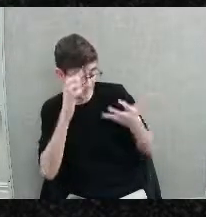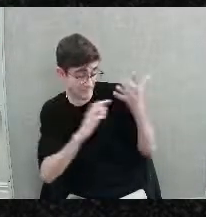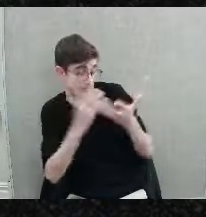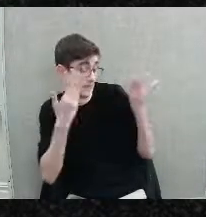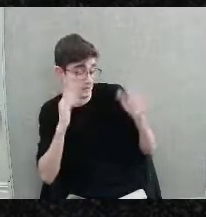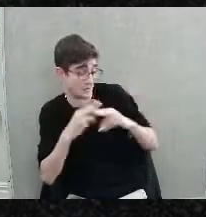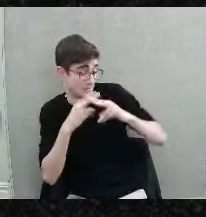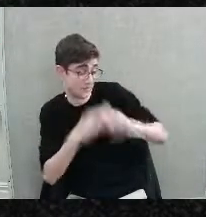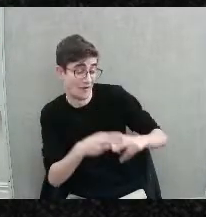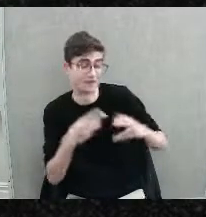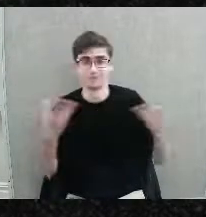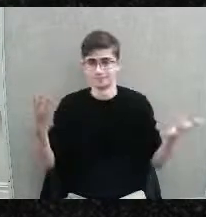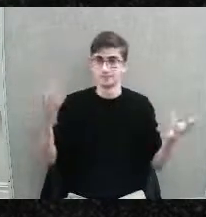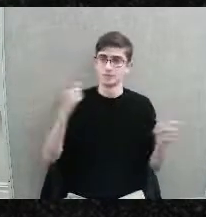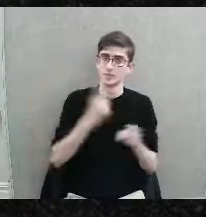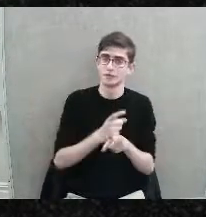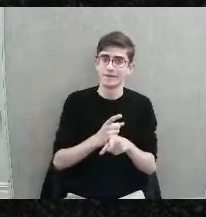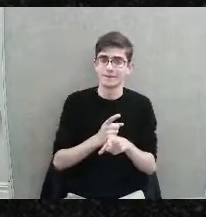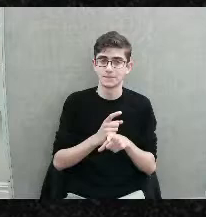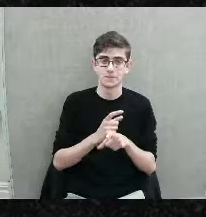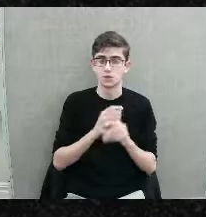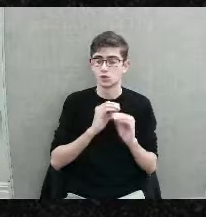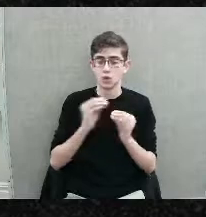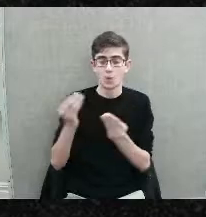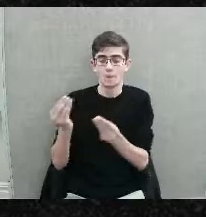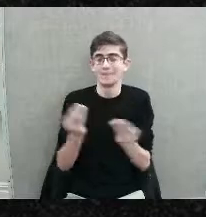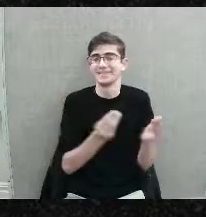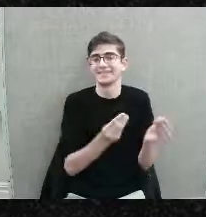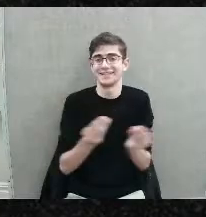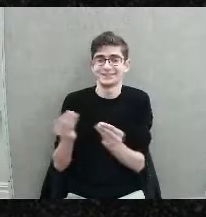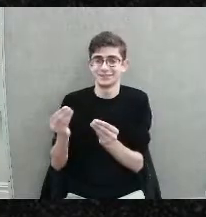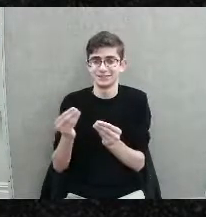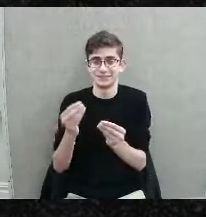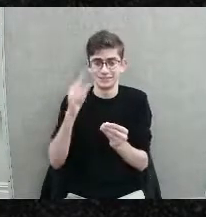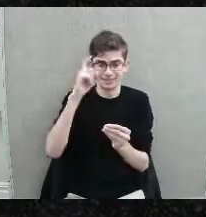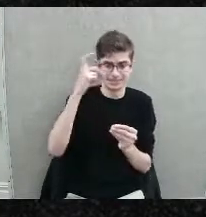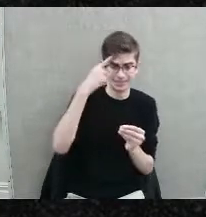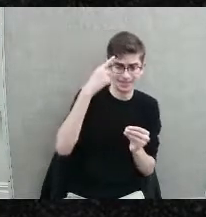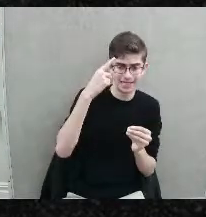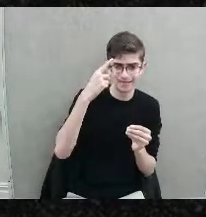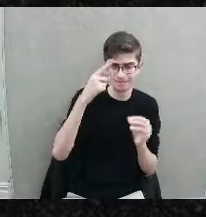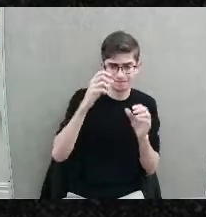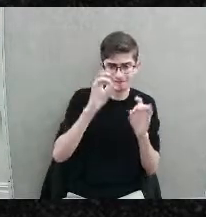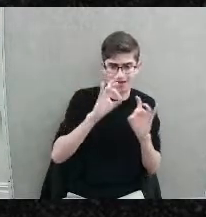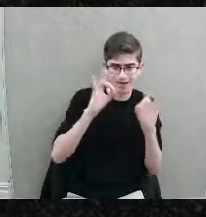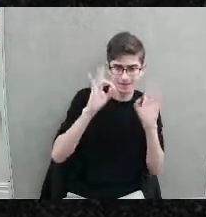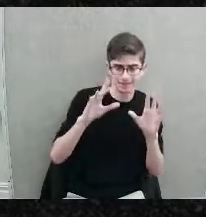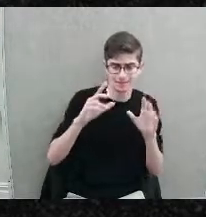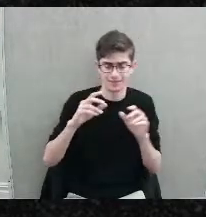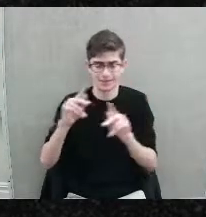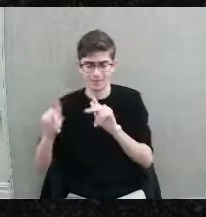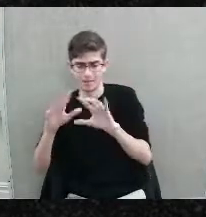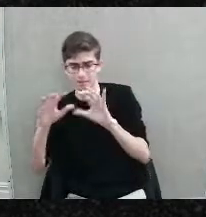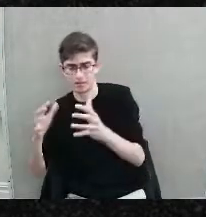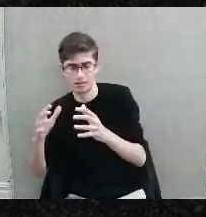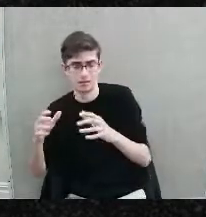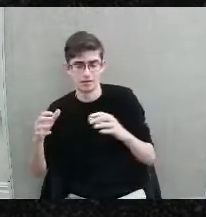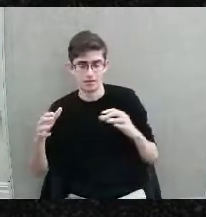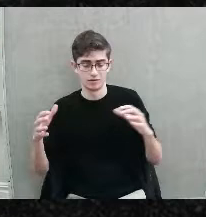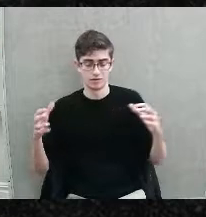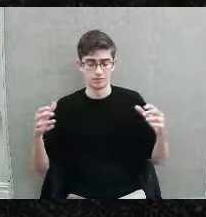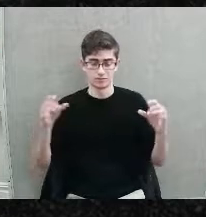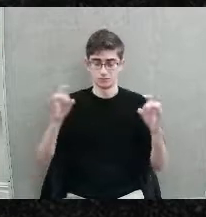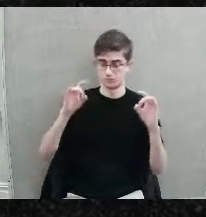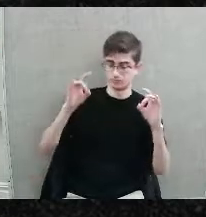And there's no mediation between state violence and the population. We're just directly